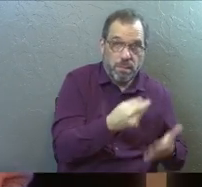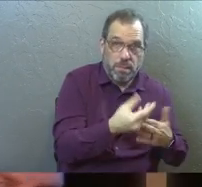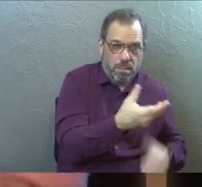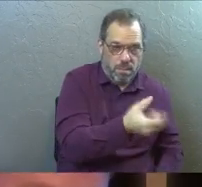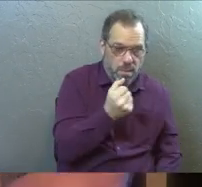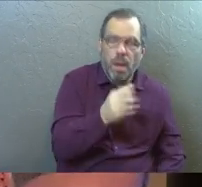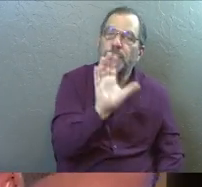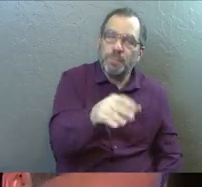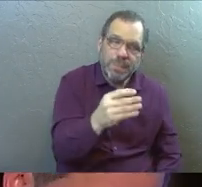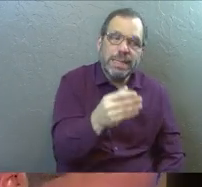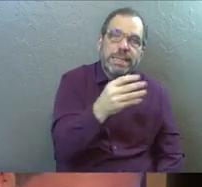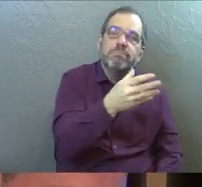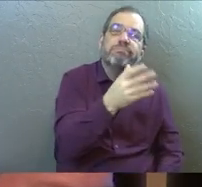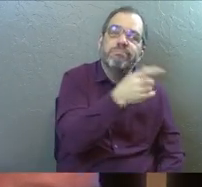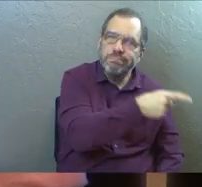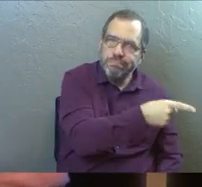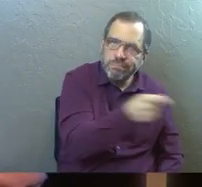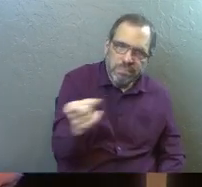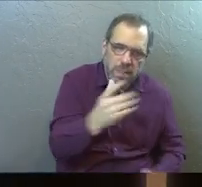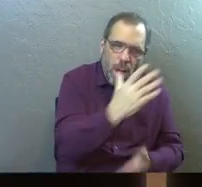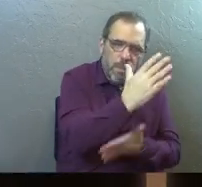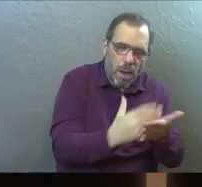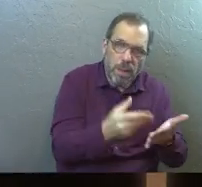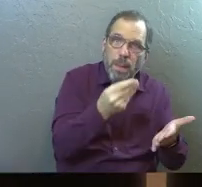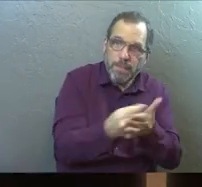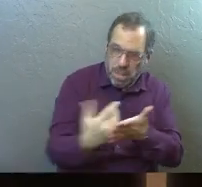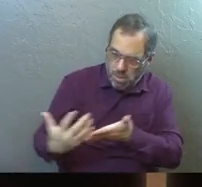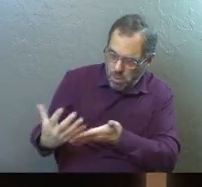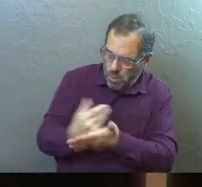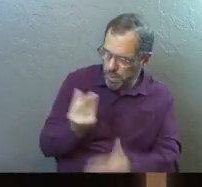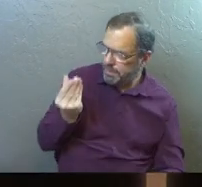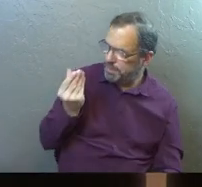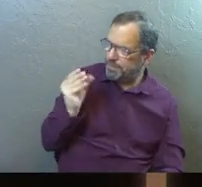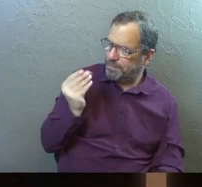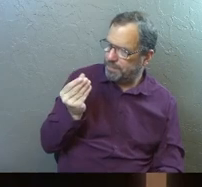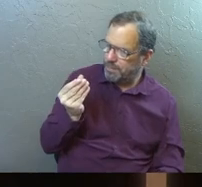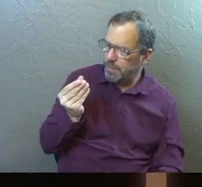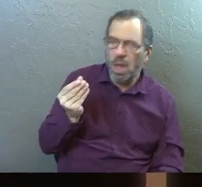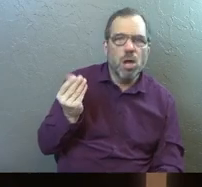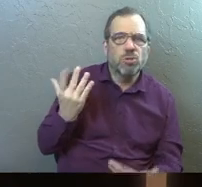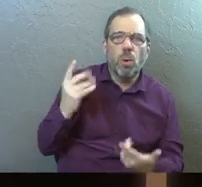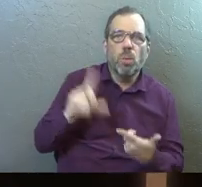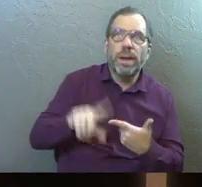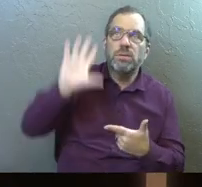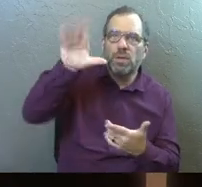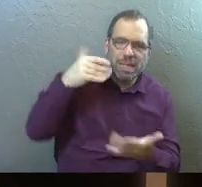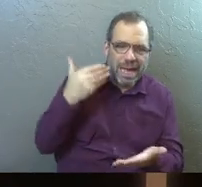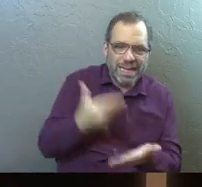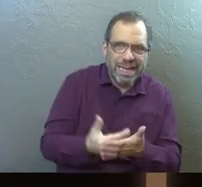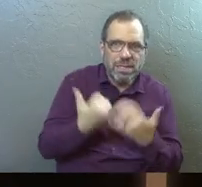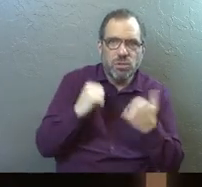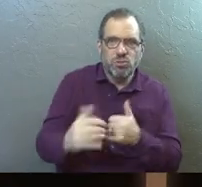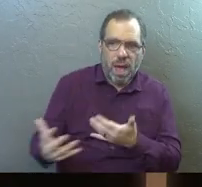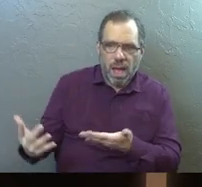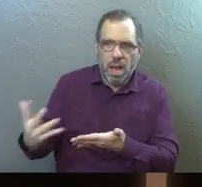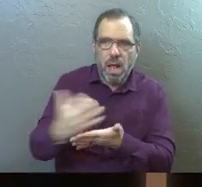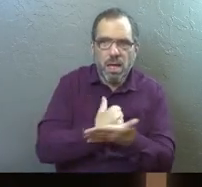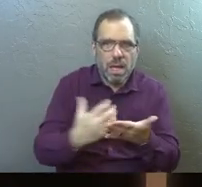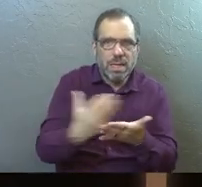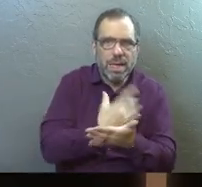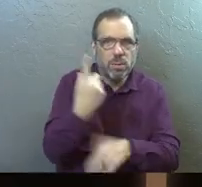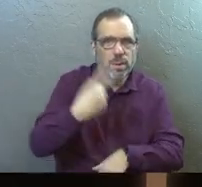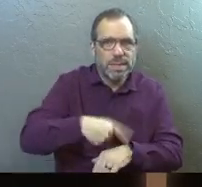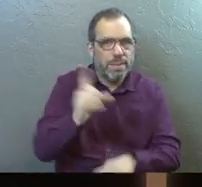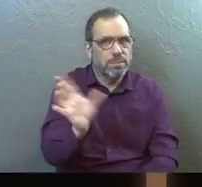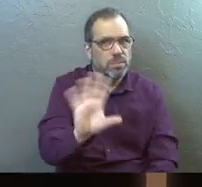aside... You should each put aside a portion of the money that you have earned. Don't wait until I get there and then try to collect it all